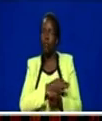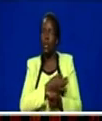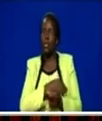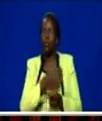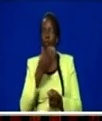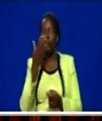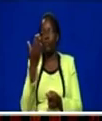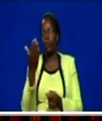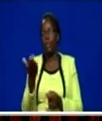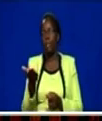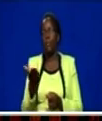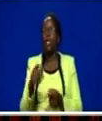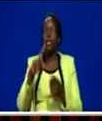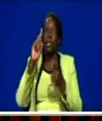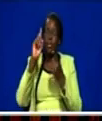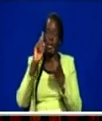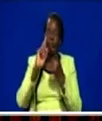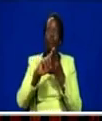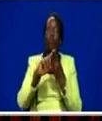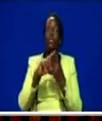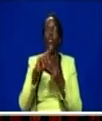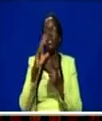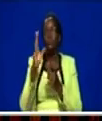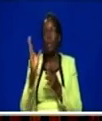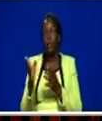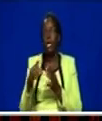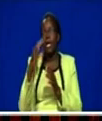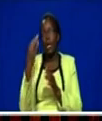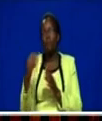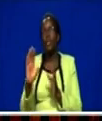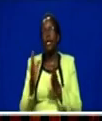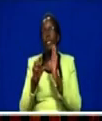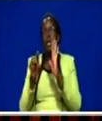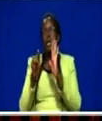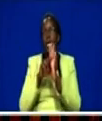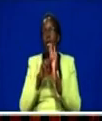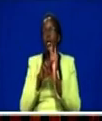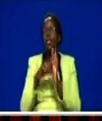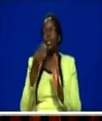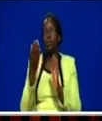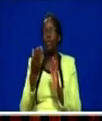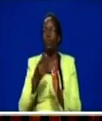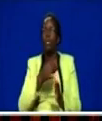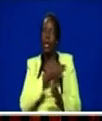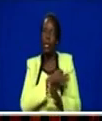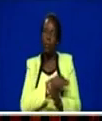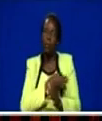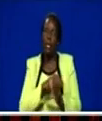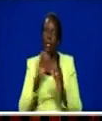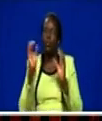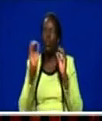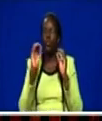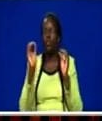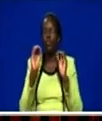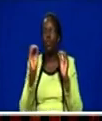have. So that is the positive side. If it has a negative result, then we look at the disadvantages